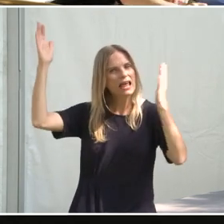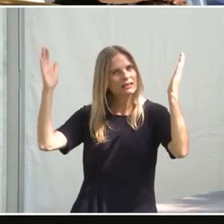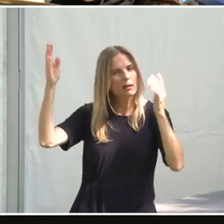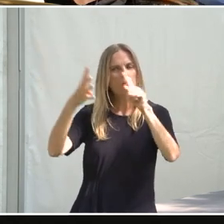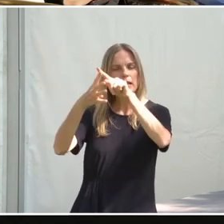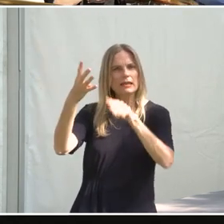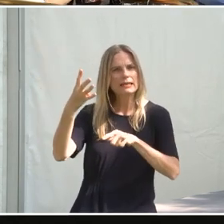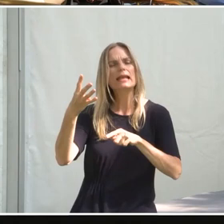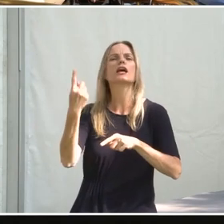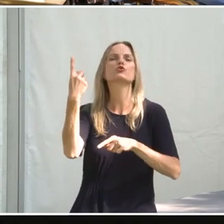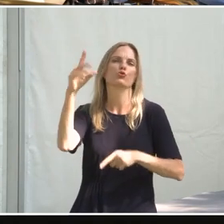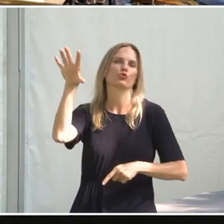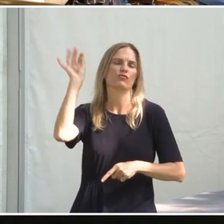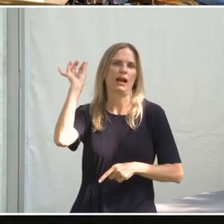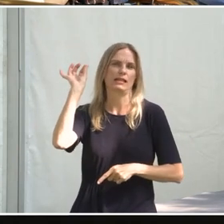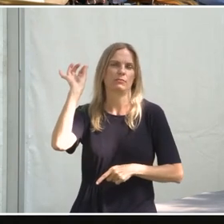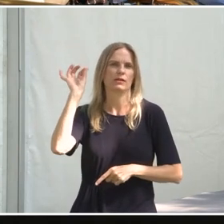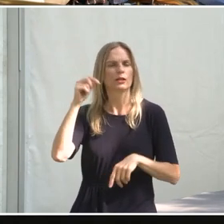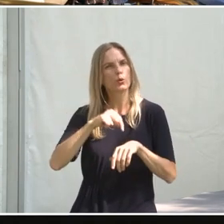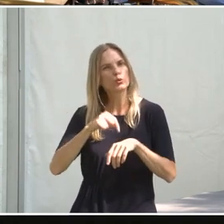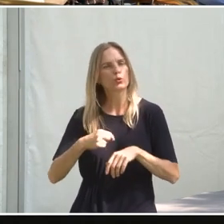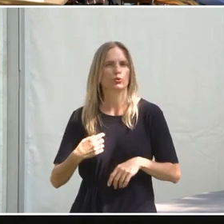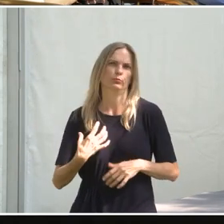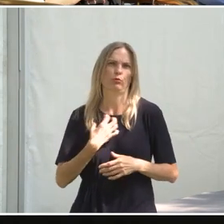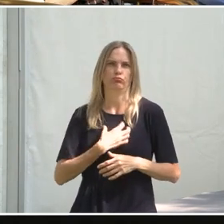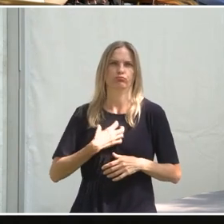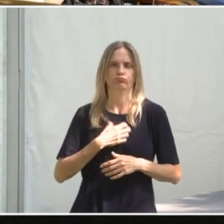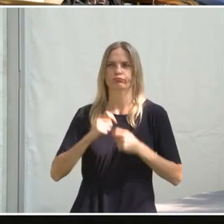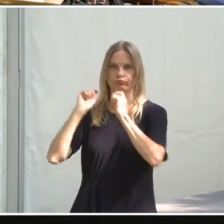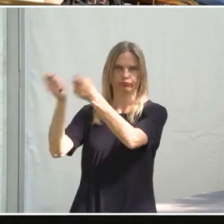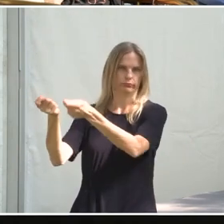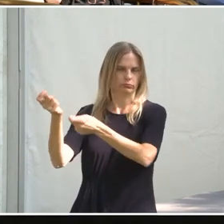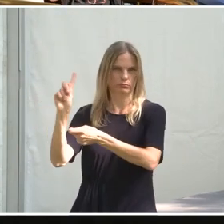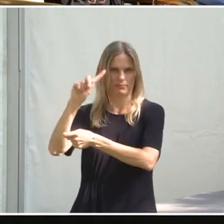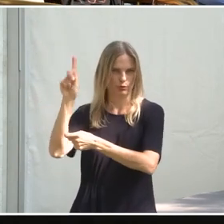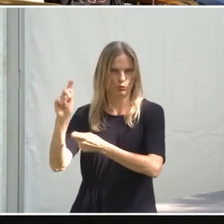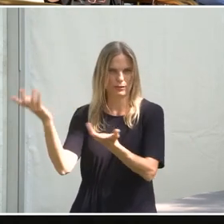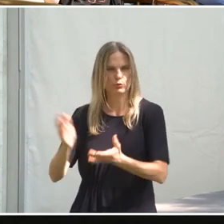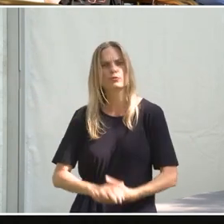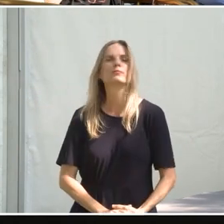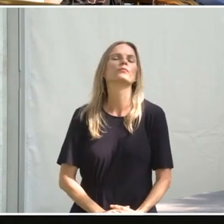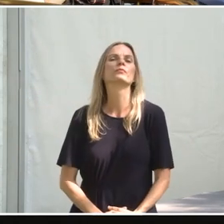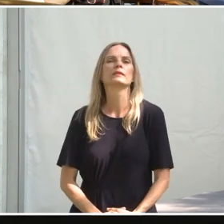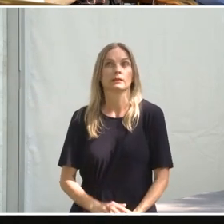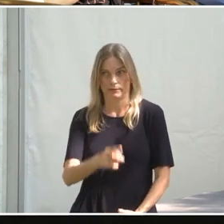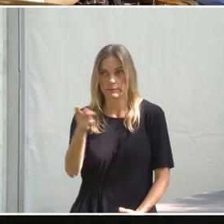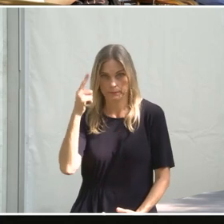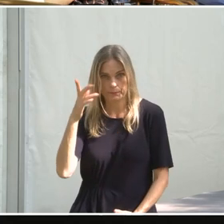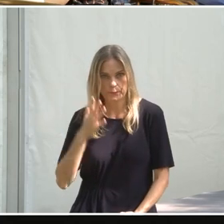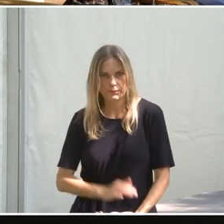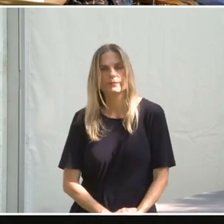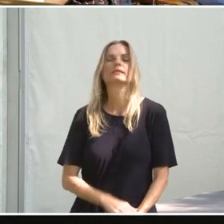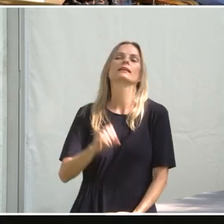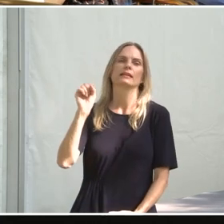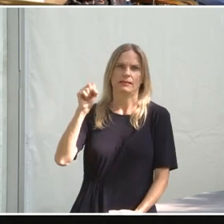four questions is the most relevant to pass forward. Is the task understood?